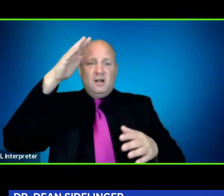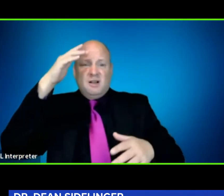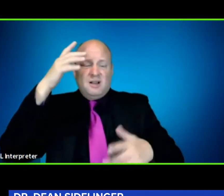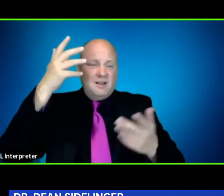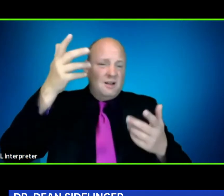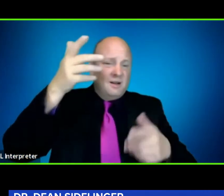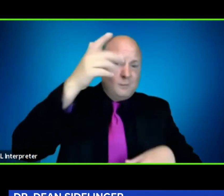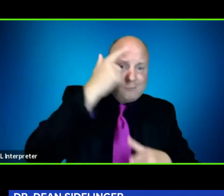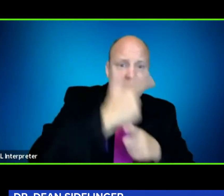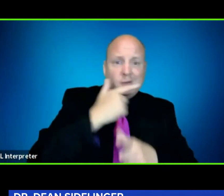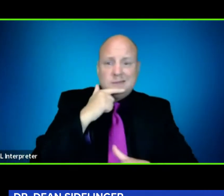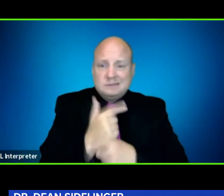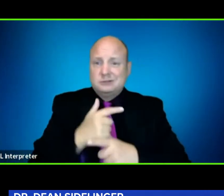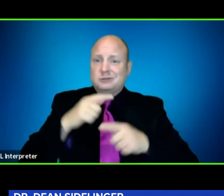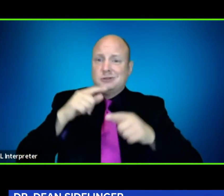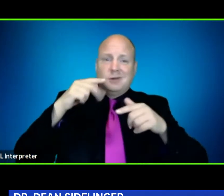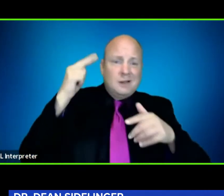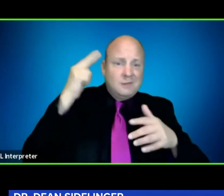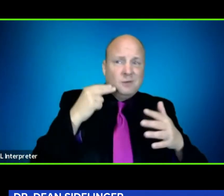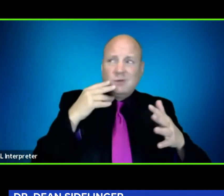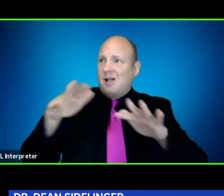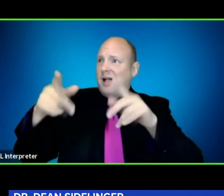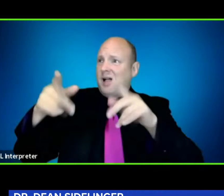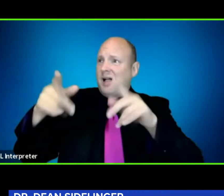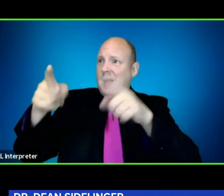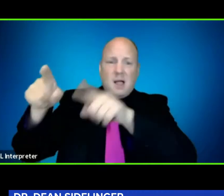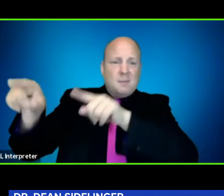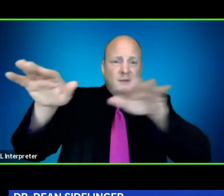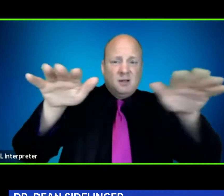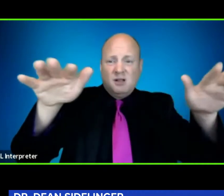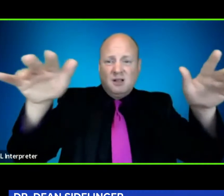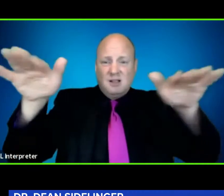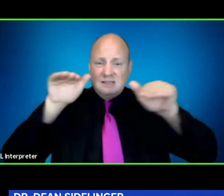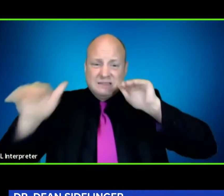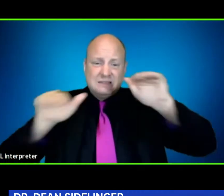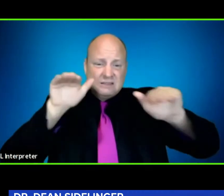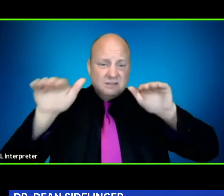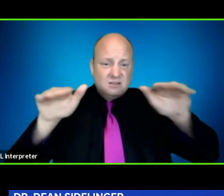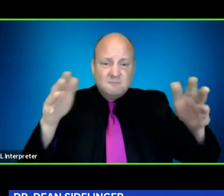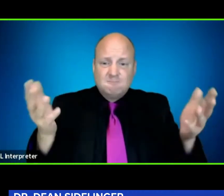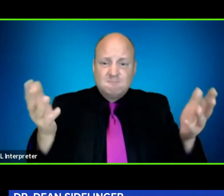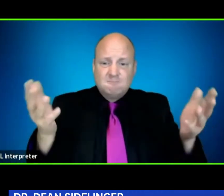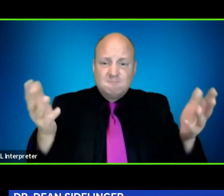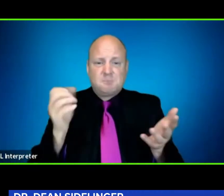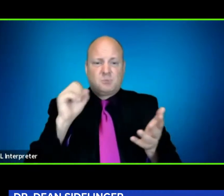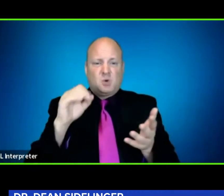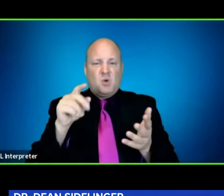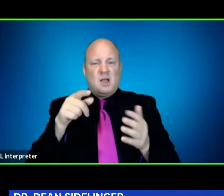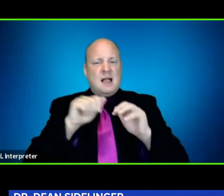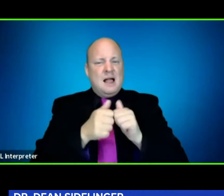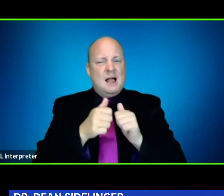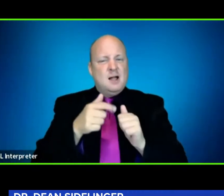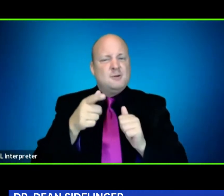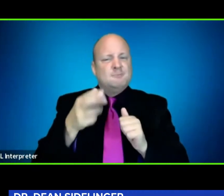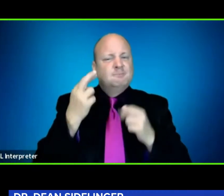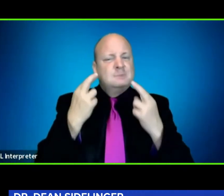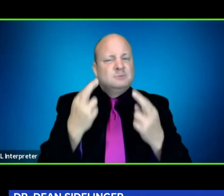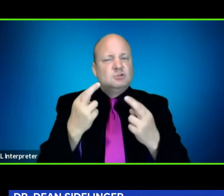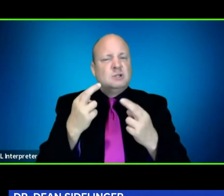brother or sister, grandmother or grandfather, a best friend, a neighbor, a beloved